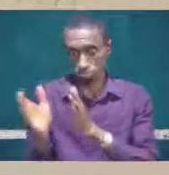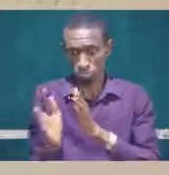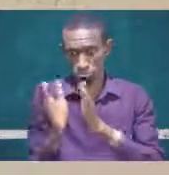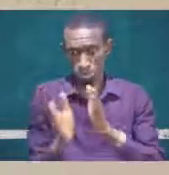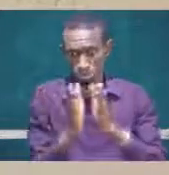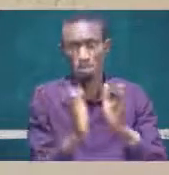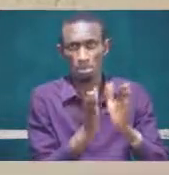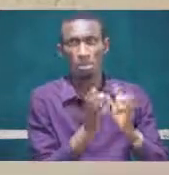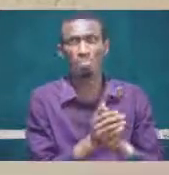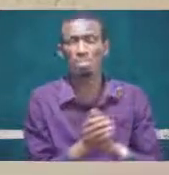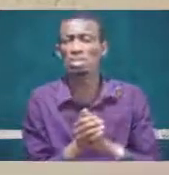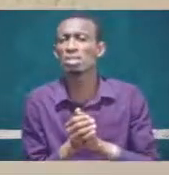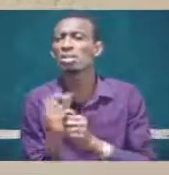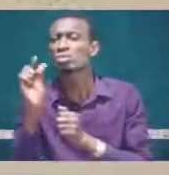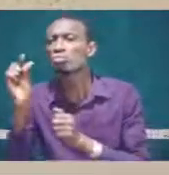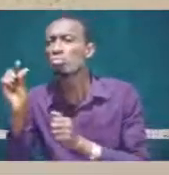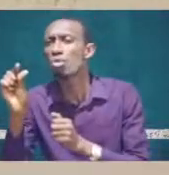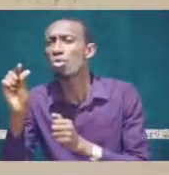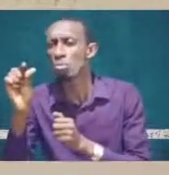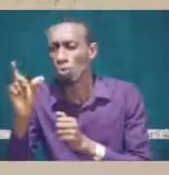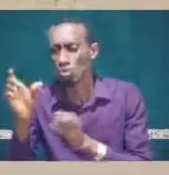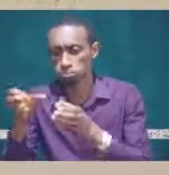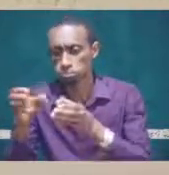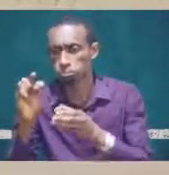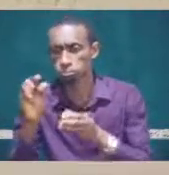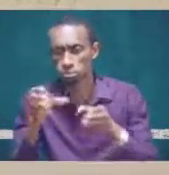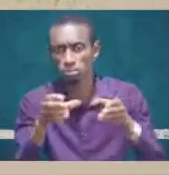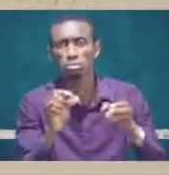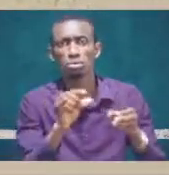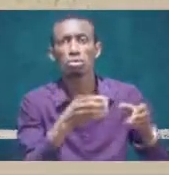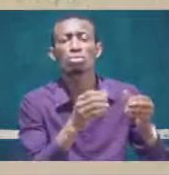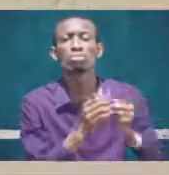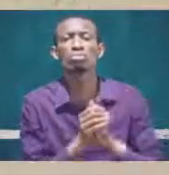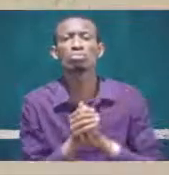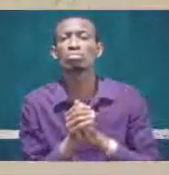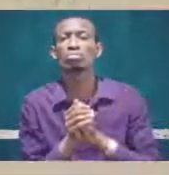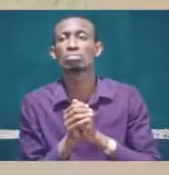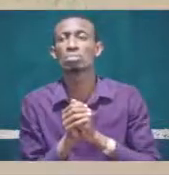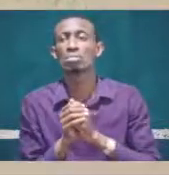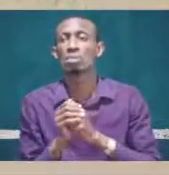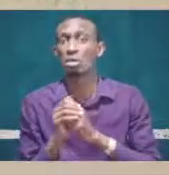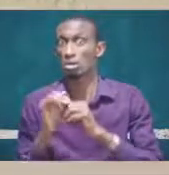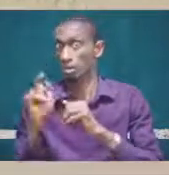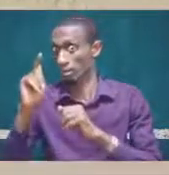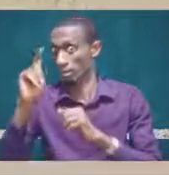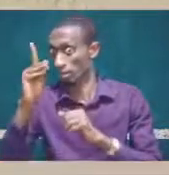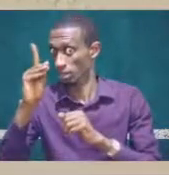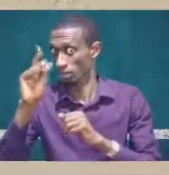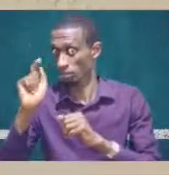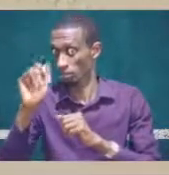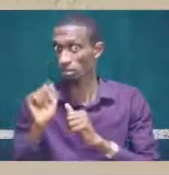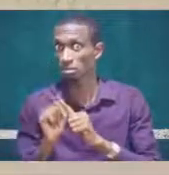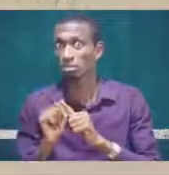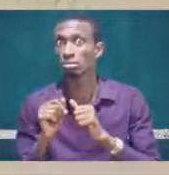Small clusters of data, but for a certain protein that move out a letter. What happens?